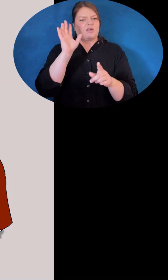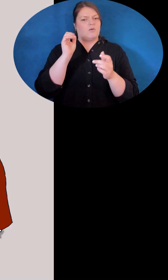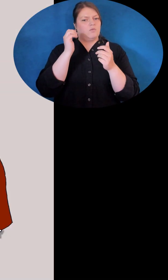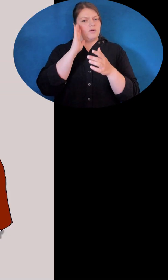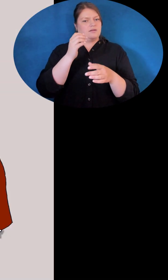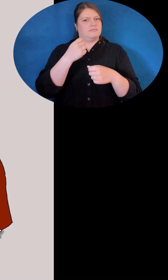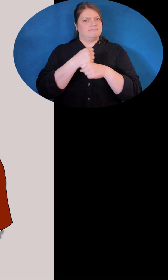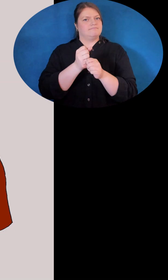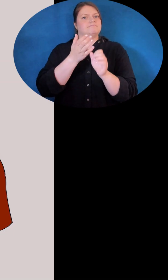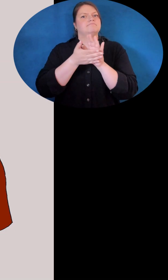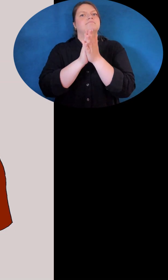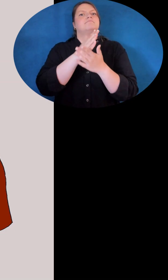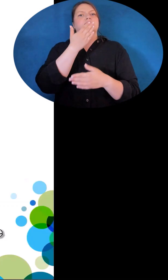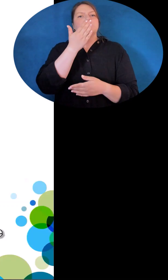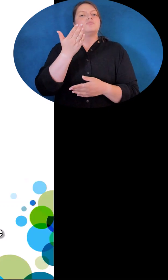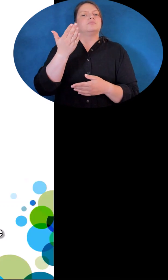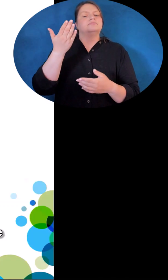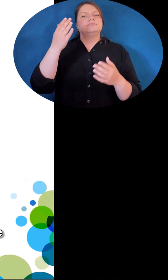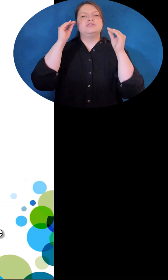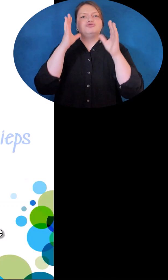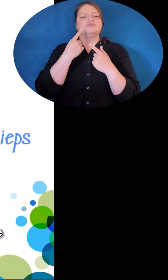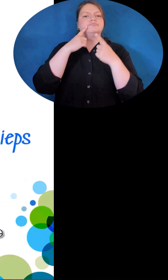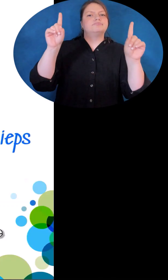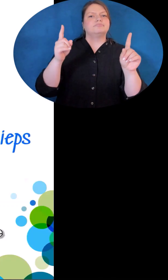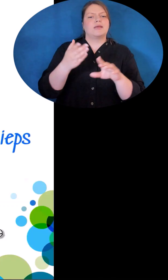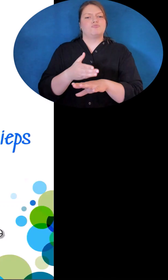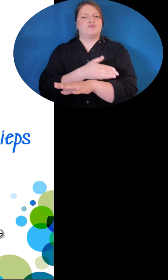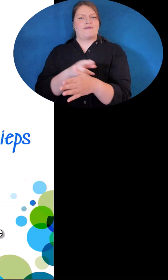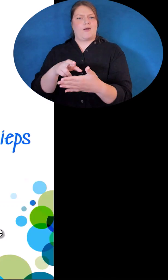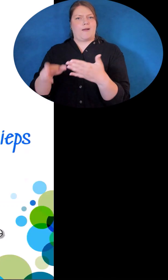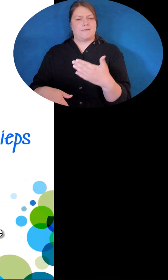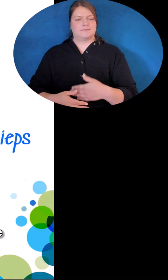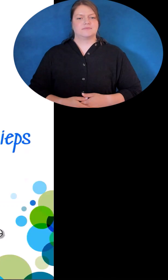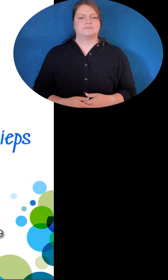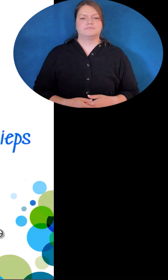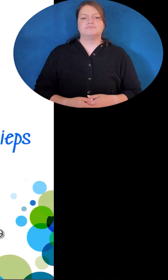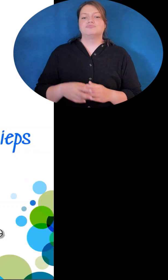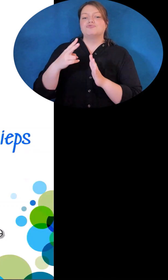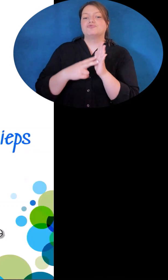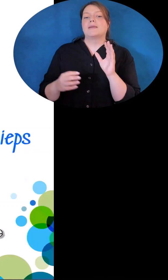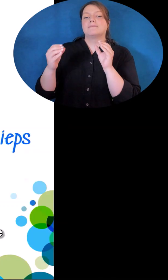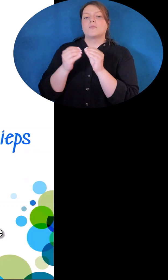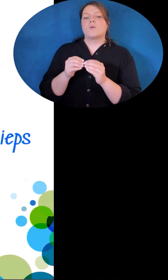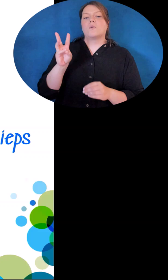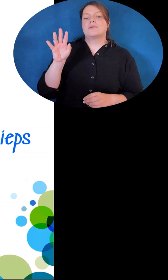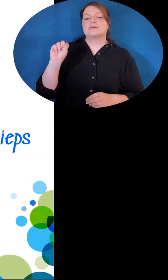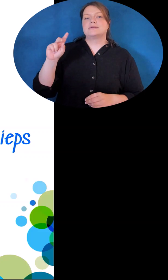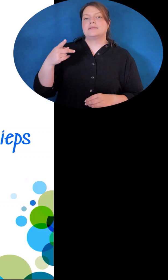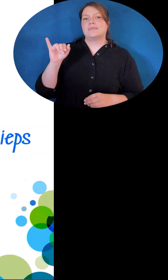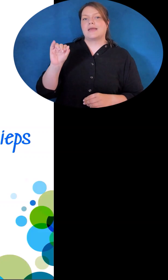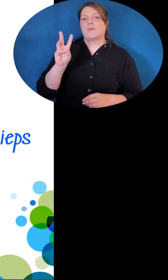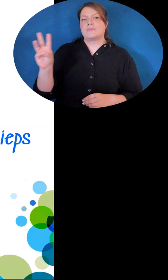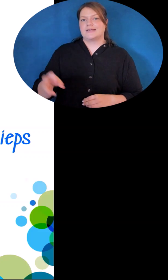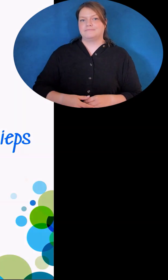and improved student outcomes. Read more about the root cause process on the Wisconsin DPI website.